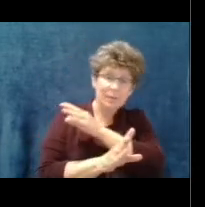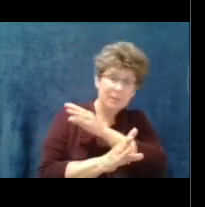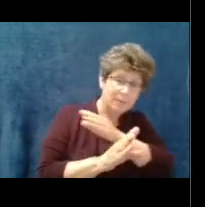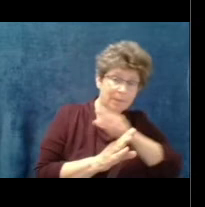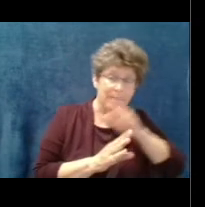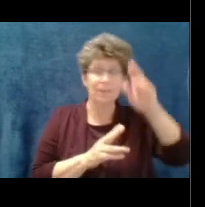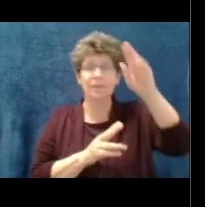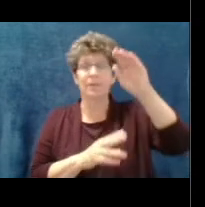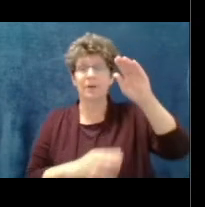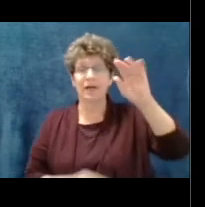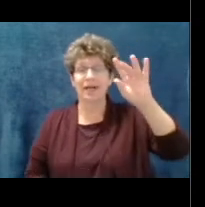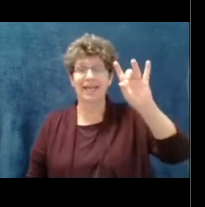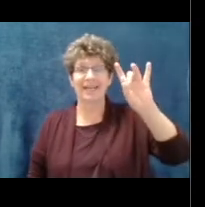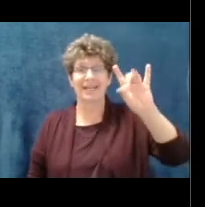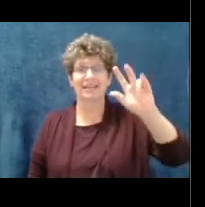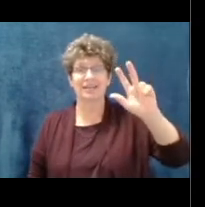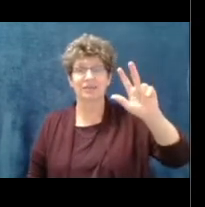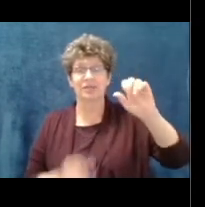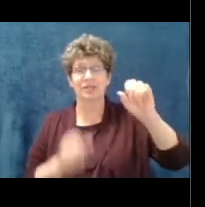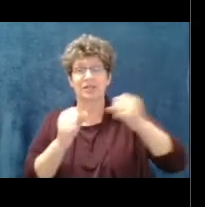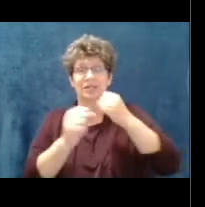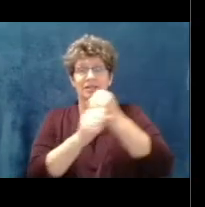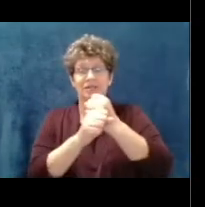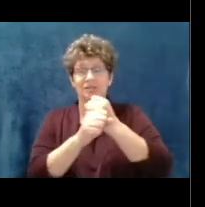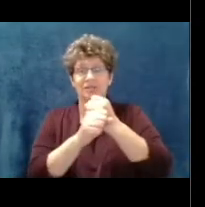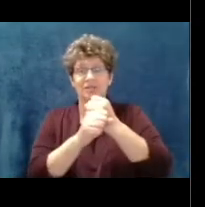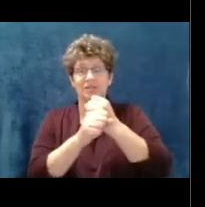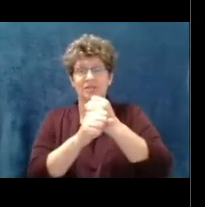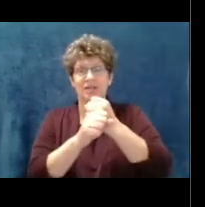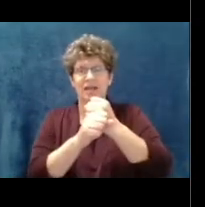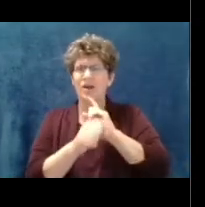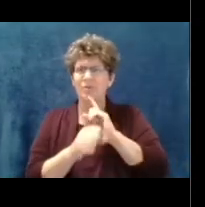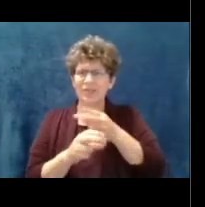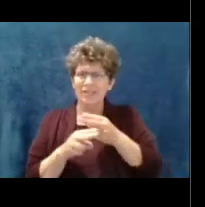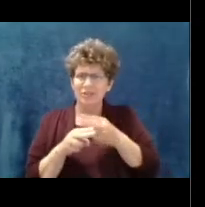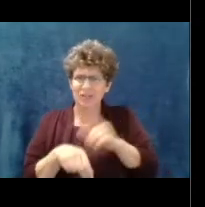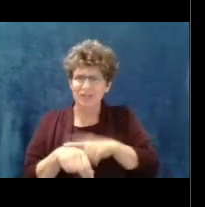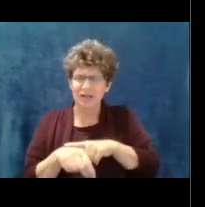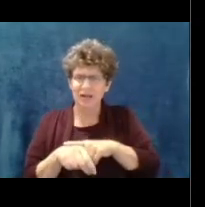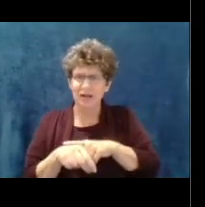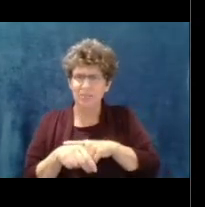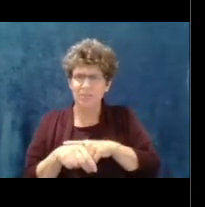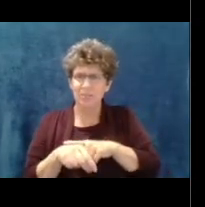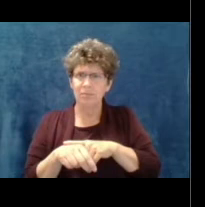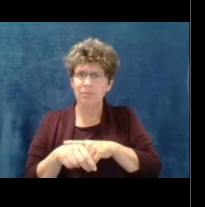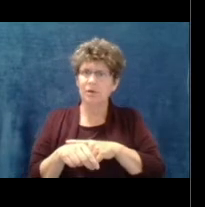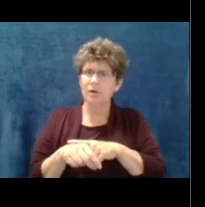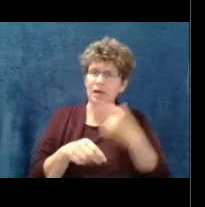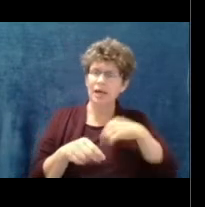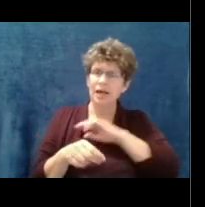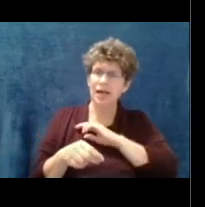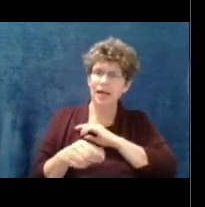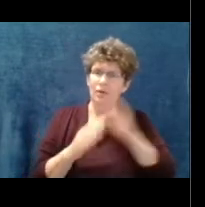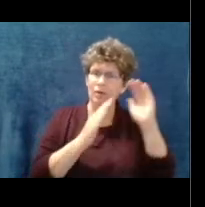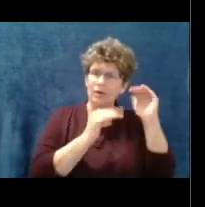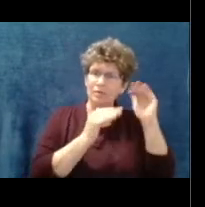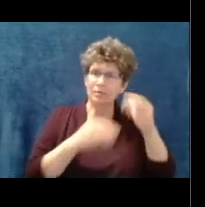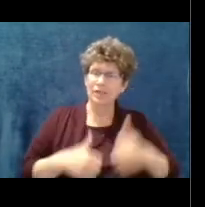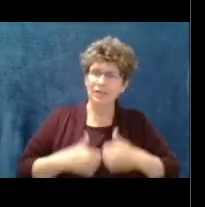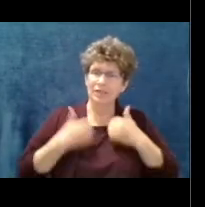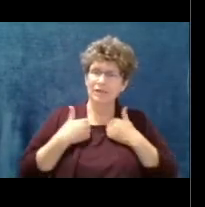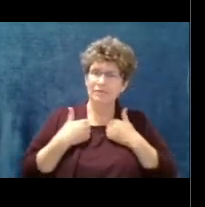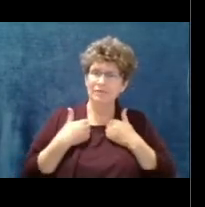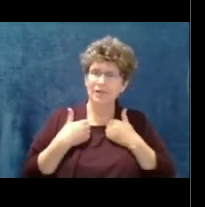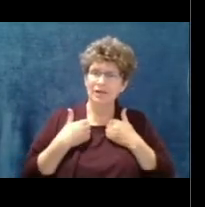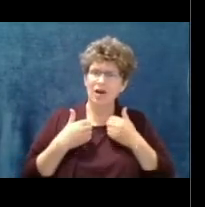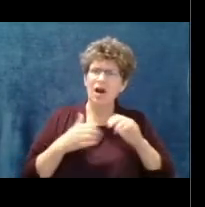terrestrial history, right? And yet we've almost doubled longevity. It's amazing. And it kind of raises this